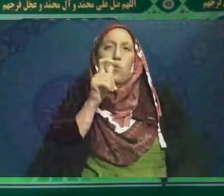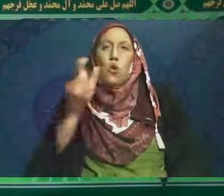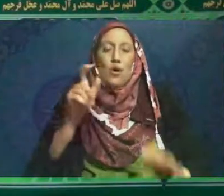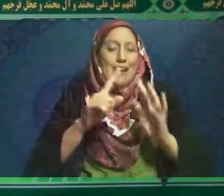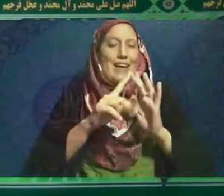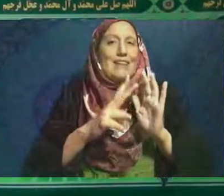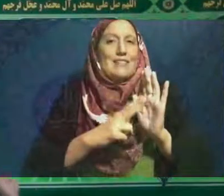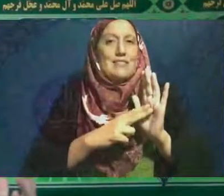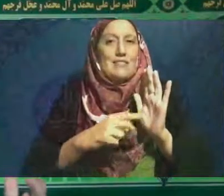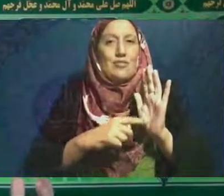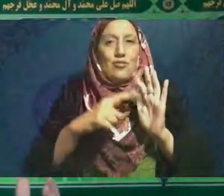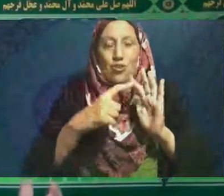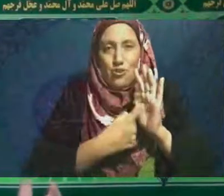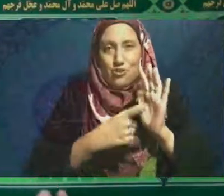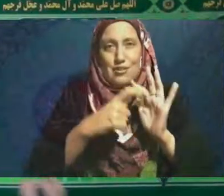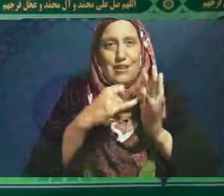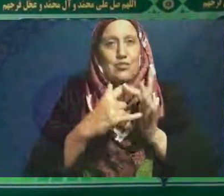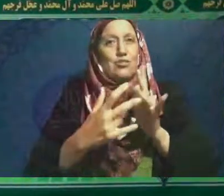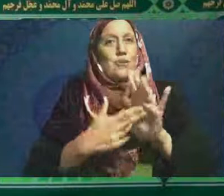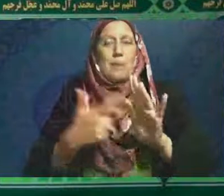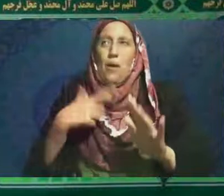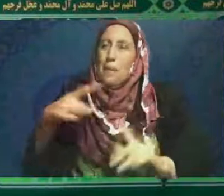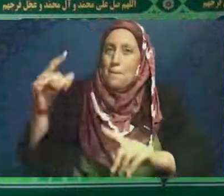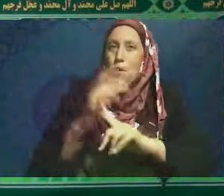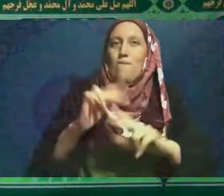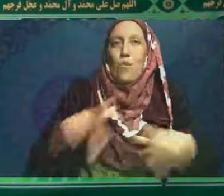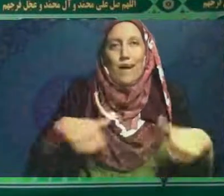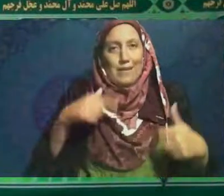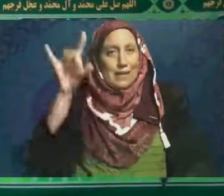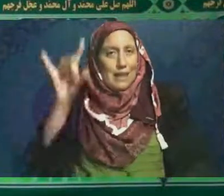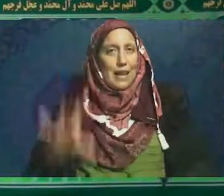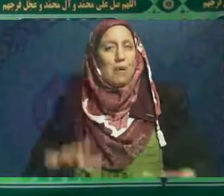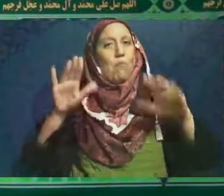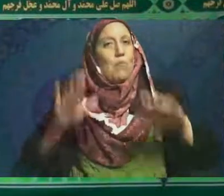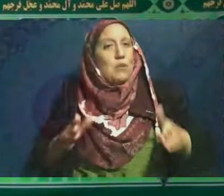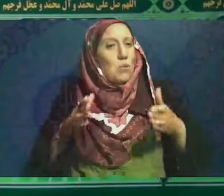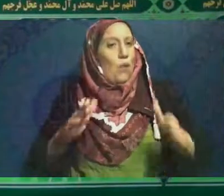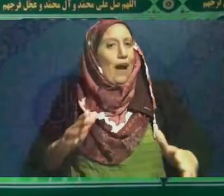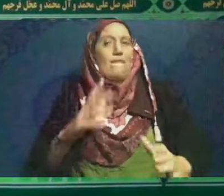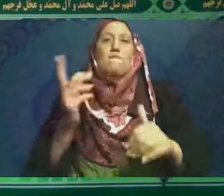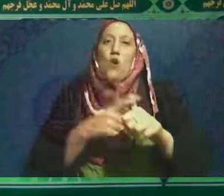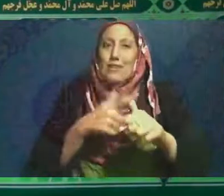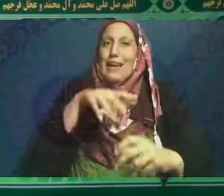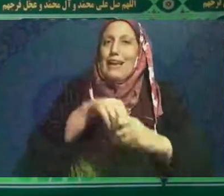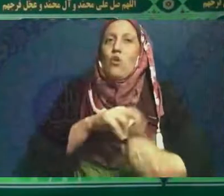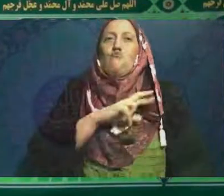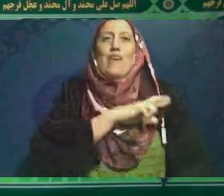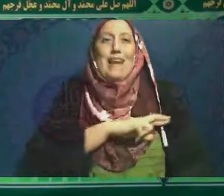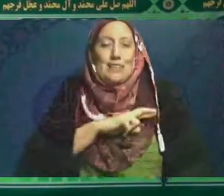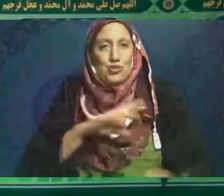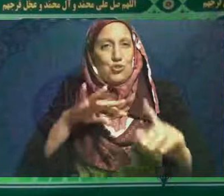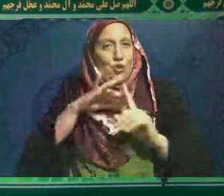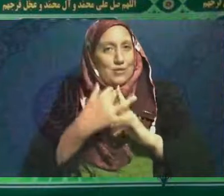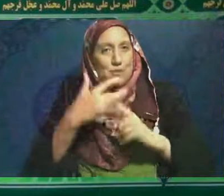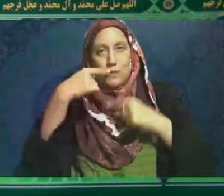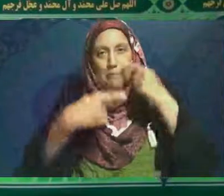concepts out of religious context, and then we'll bring it to our discussion. You recall I gave an example last